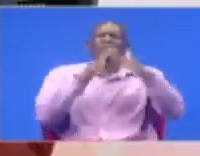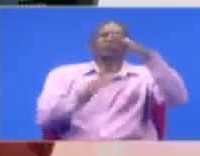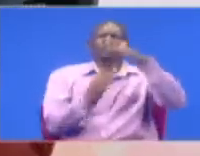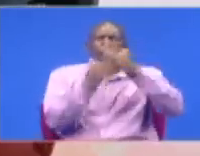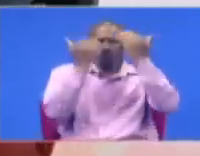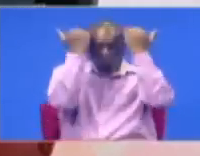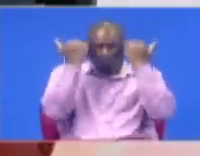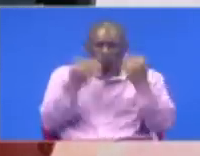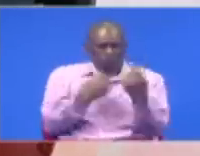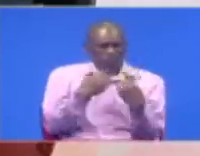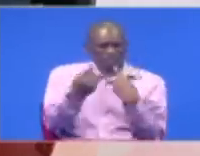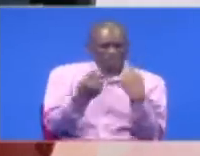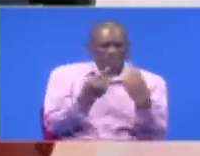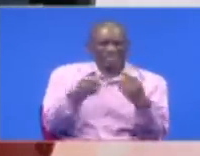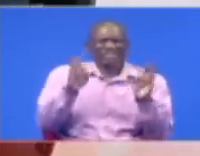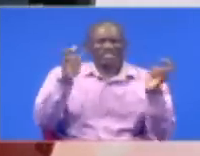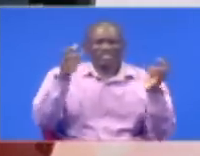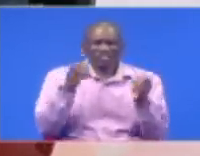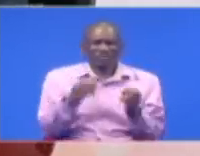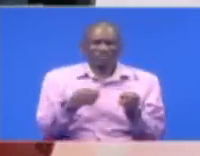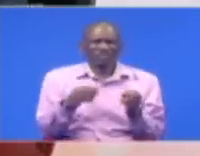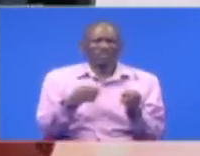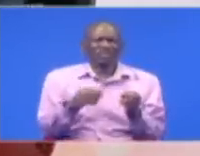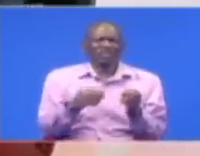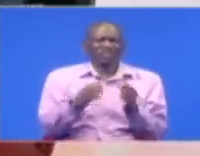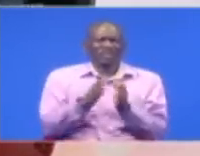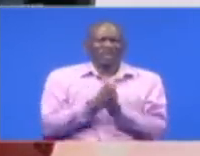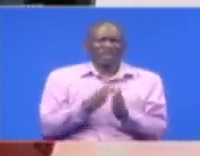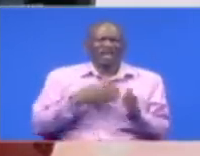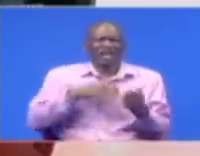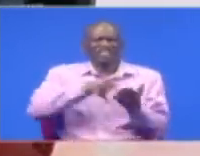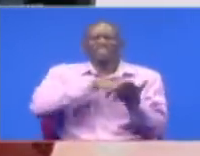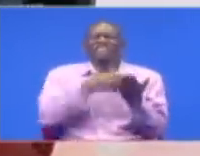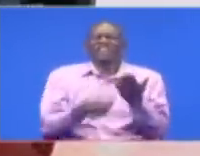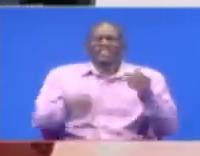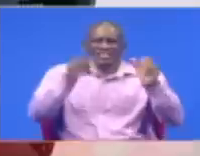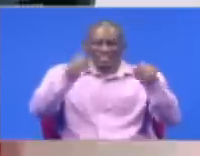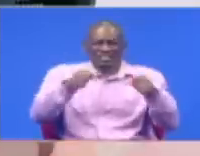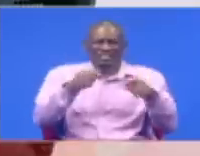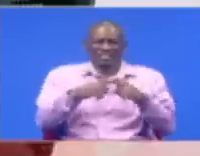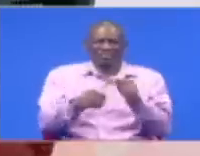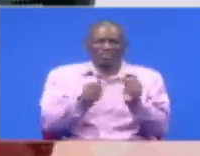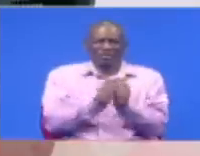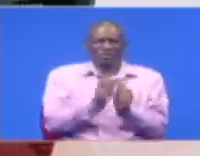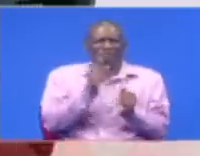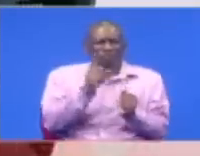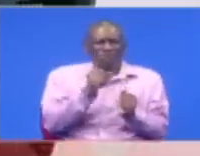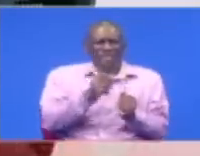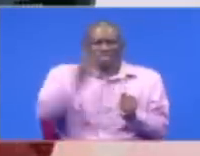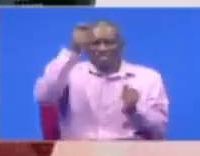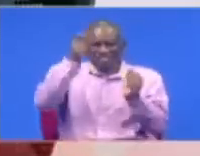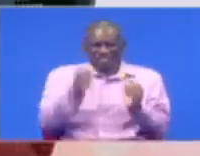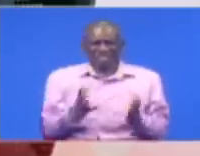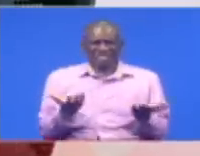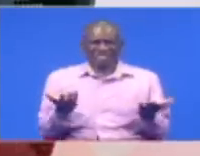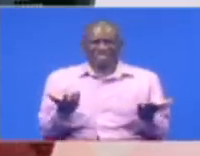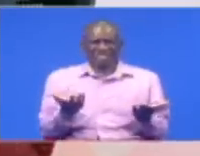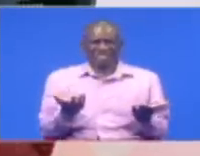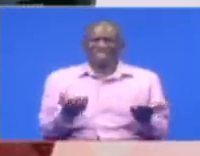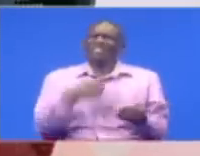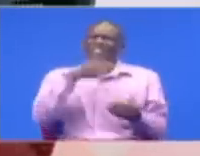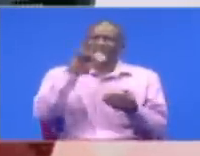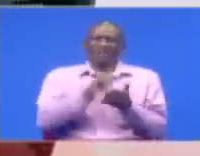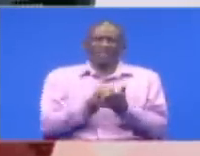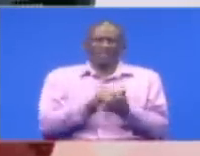we argued on this matter. I lost, but with one dissenting judge saying that